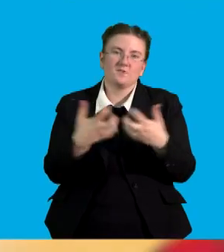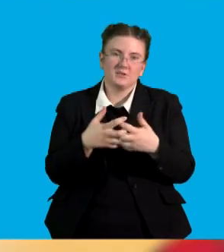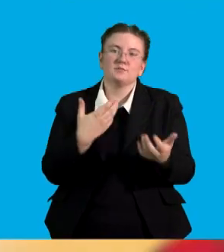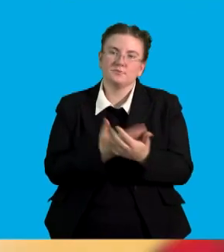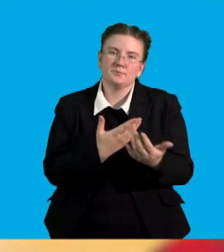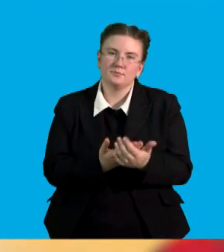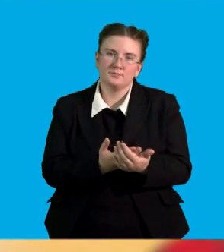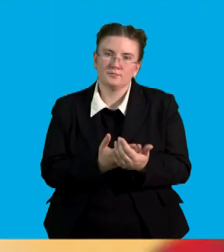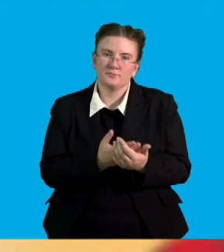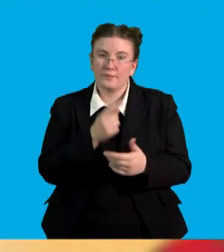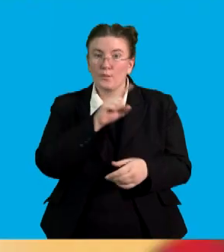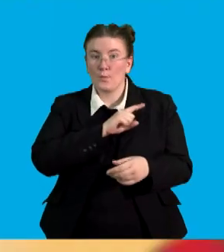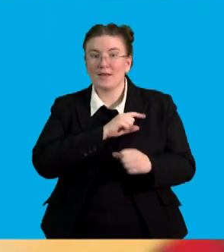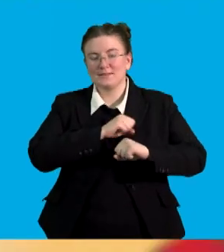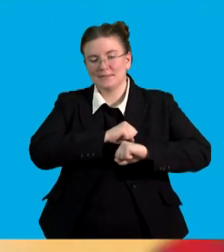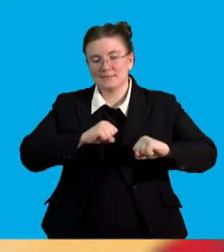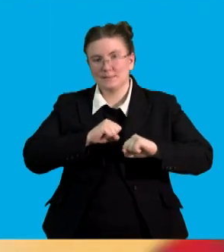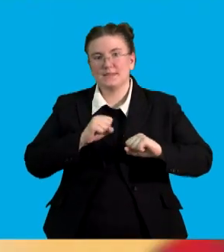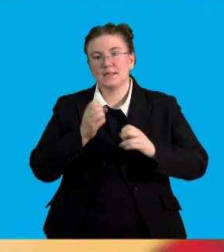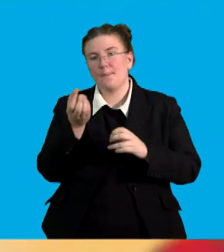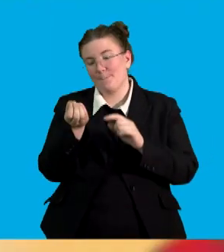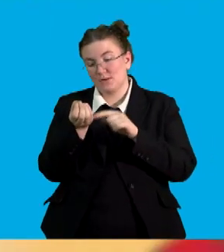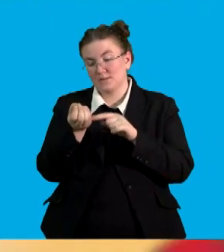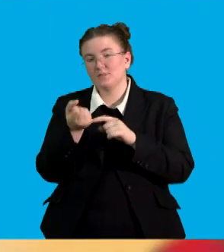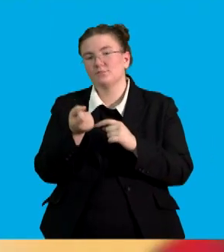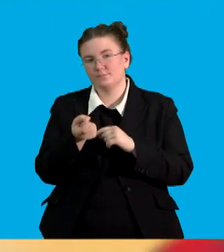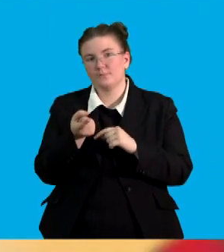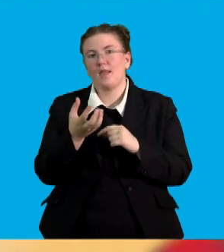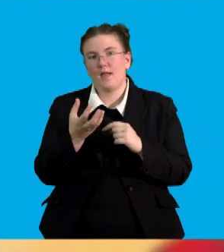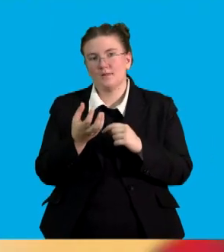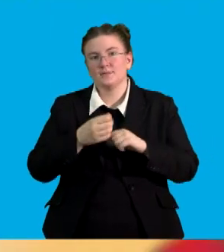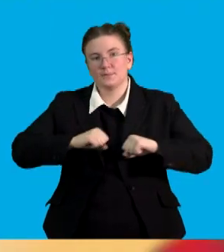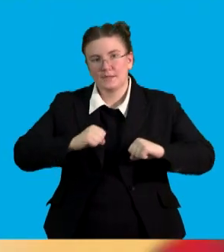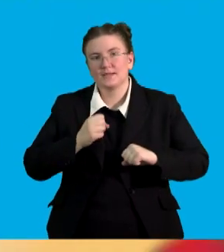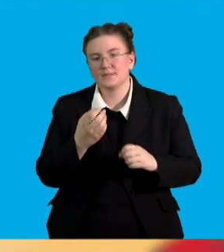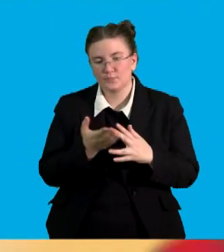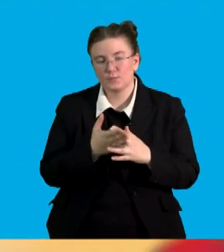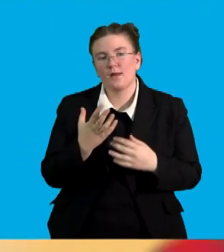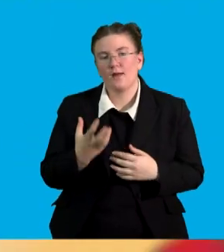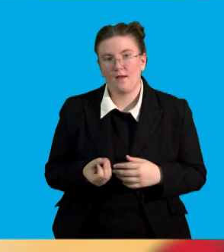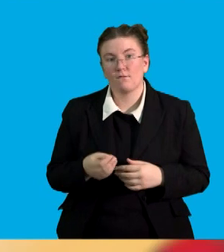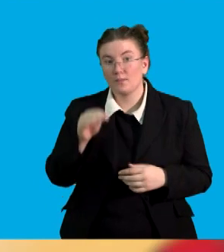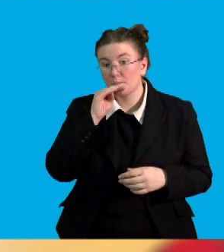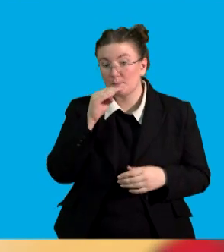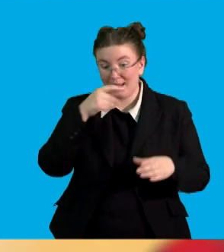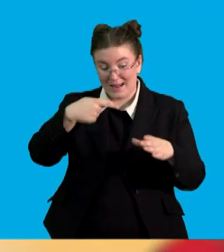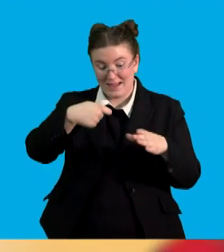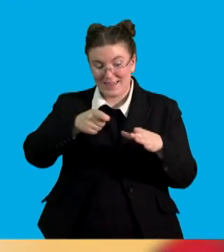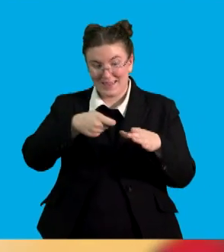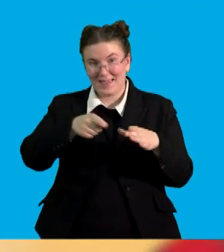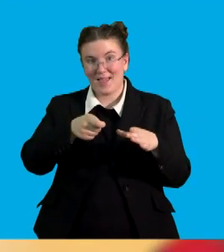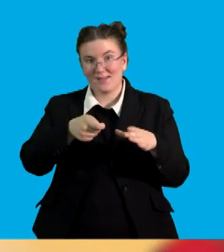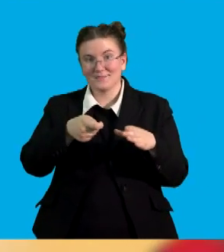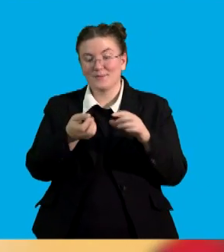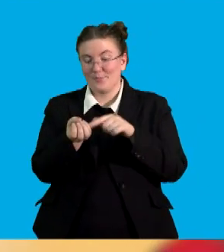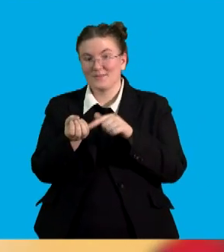that smaller container. So because of the spaces between the particles, it makes the gas particles to be able to fit